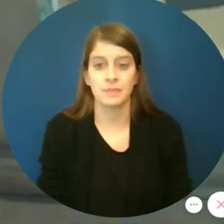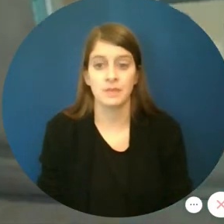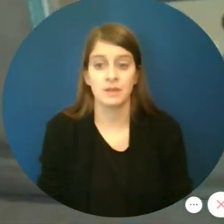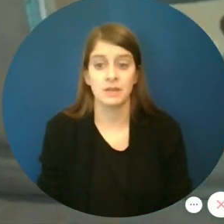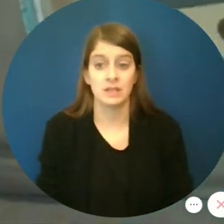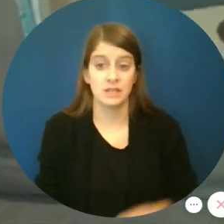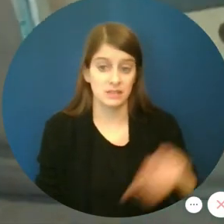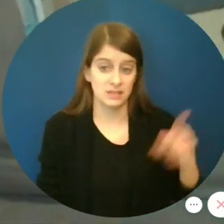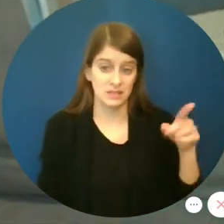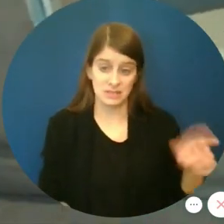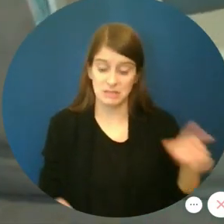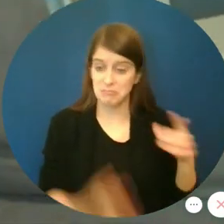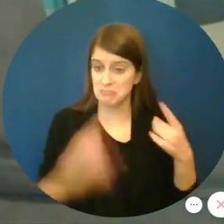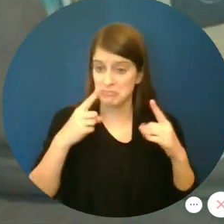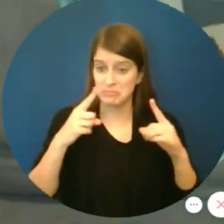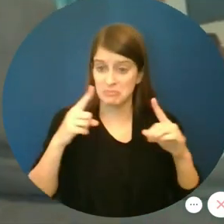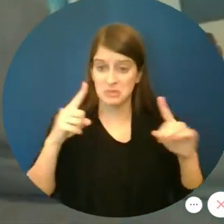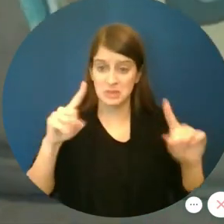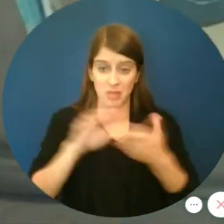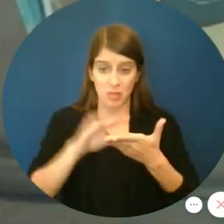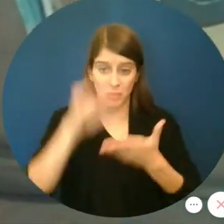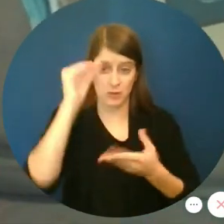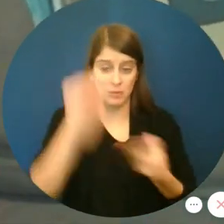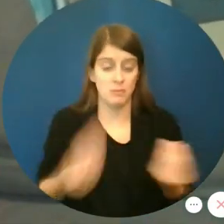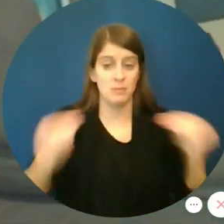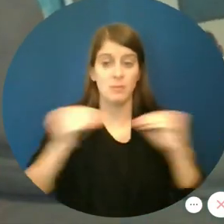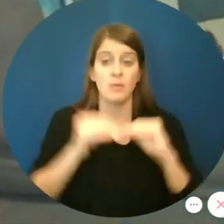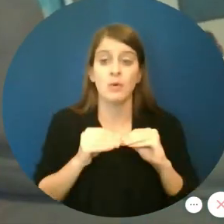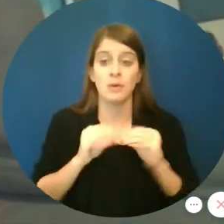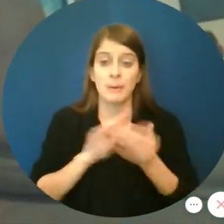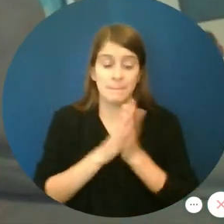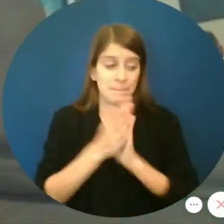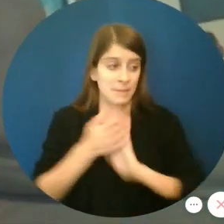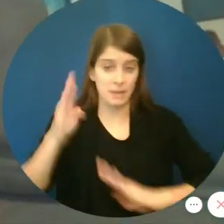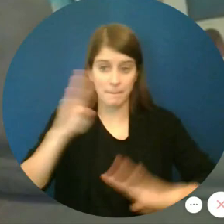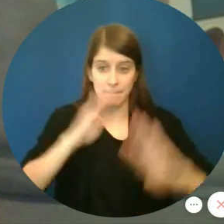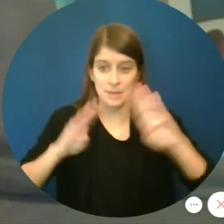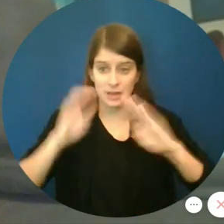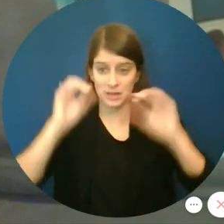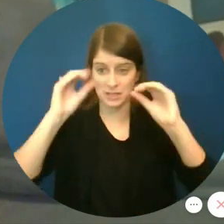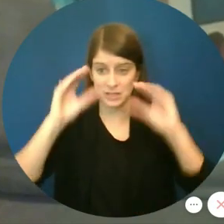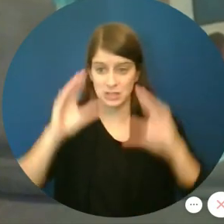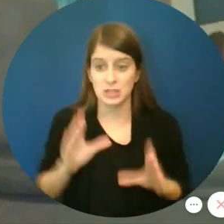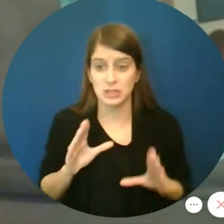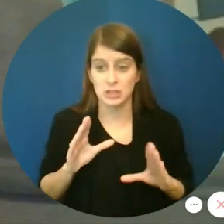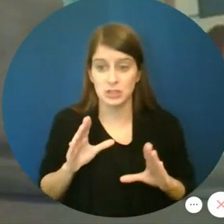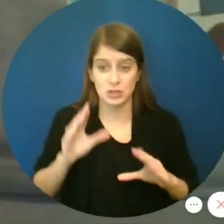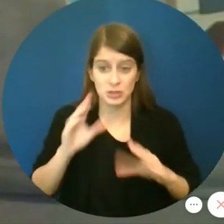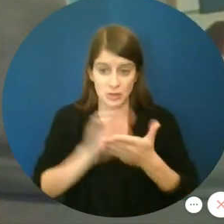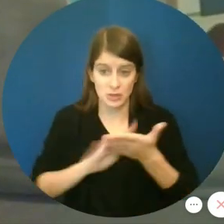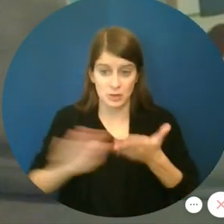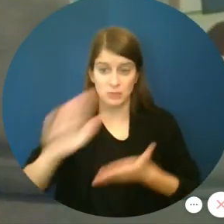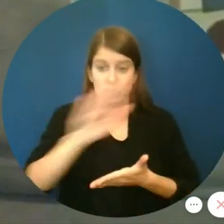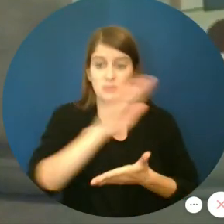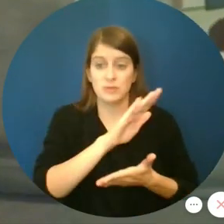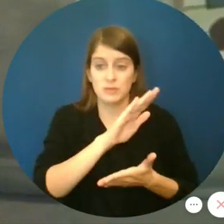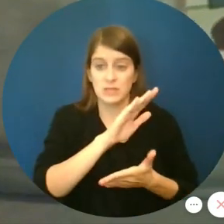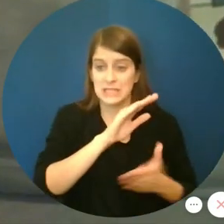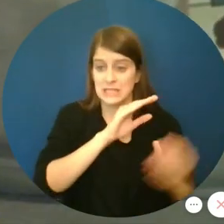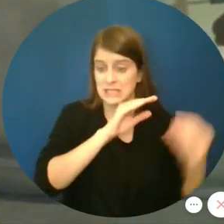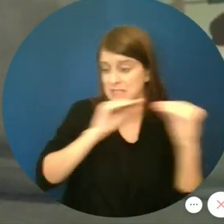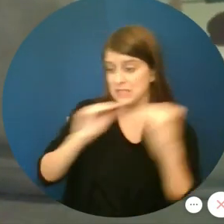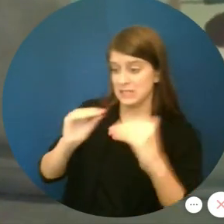And he did. Ernest became a biology professor at Howard University in Washington, D.C., teaching students